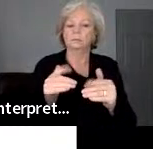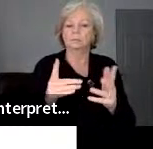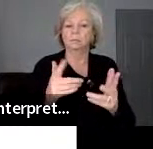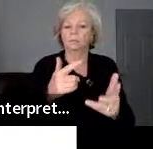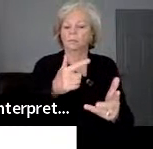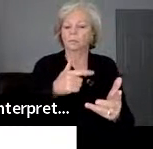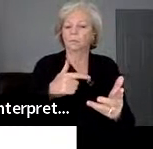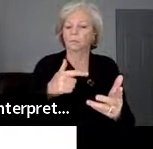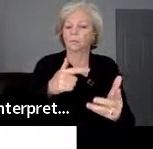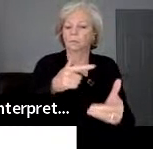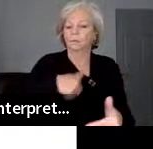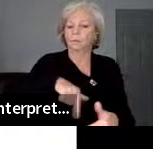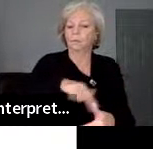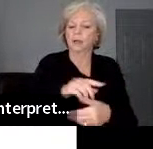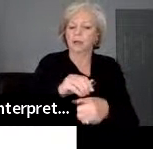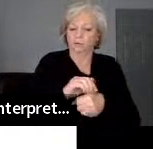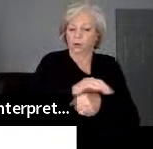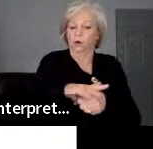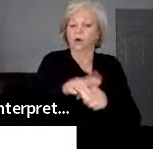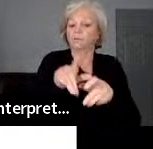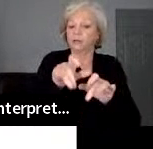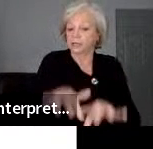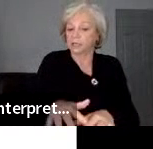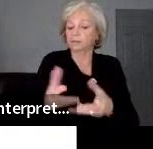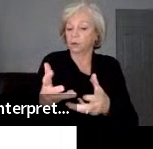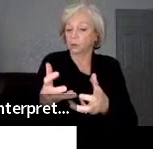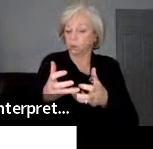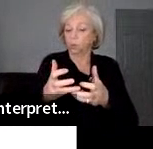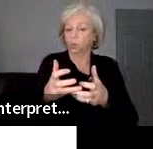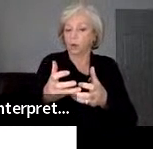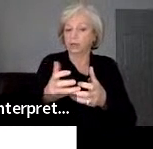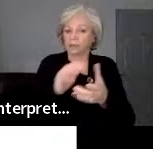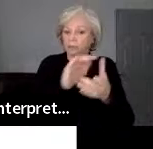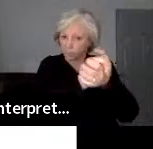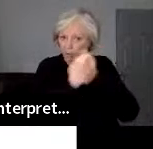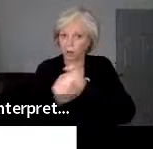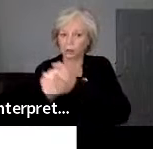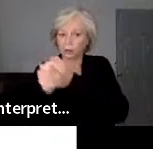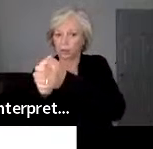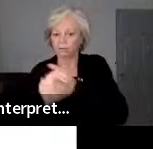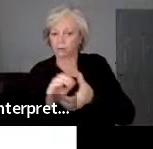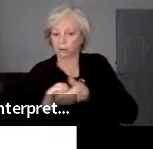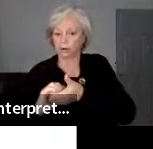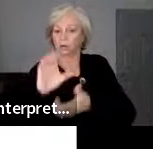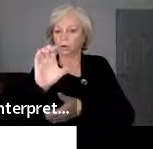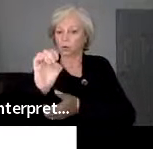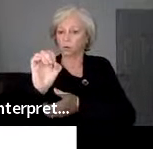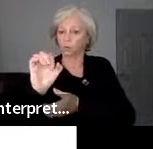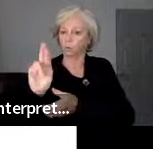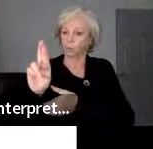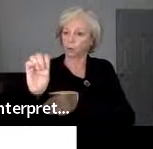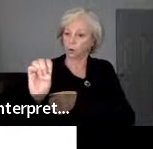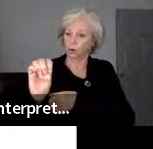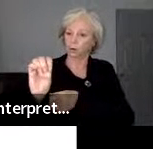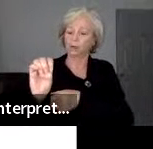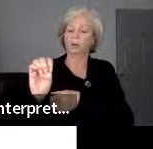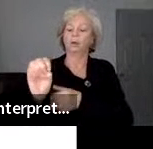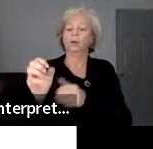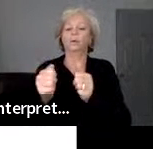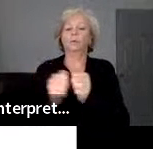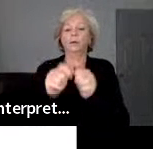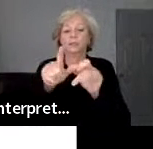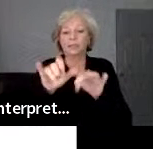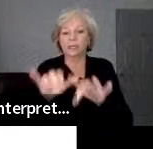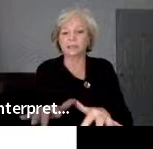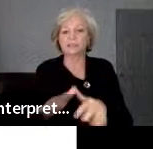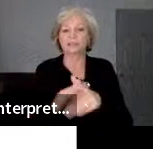is, COVID testing, and we really want to give a shout out to our partner CORE with the testing. They've been with